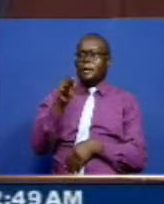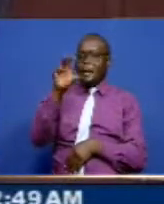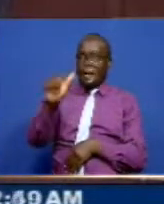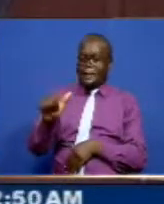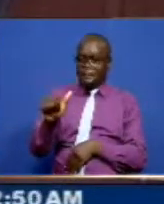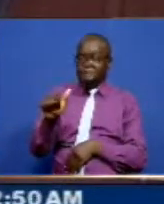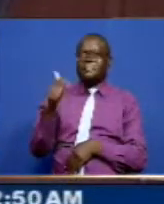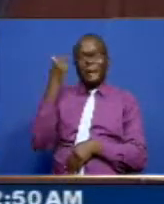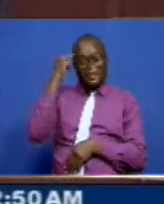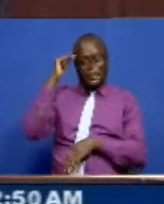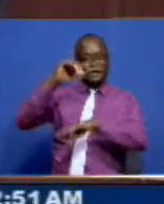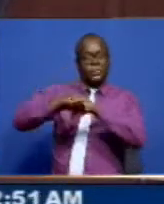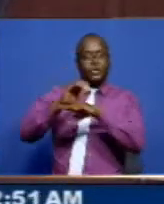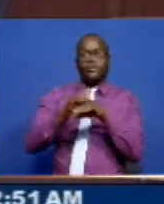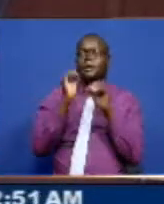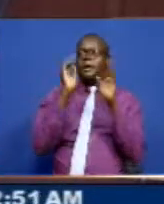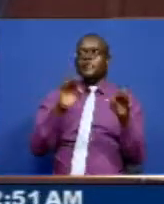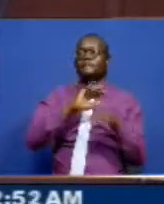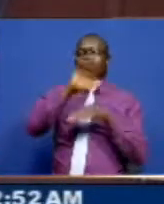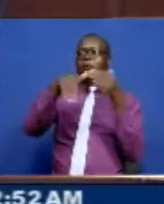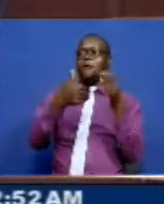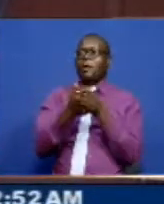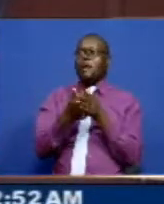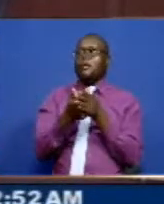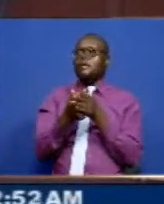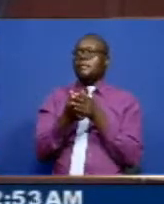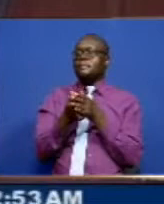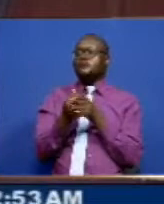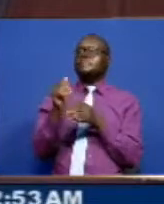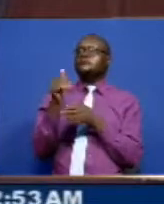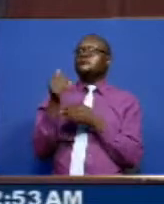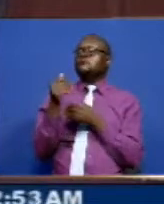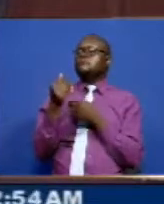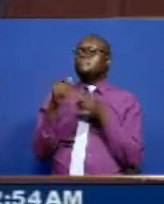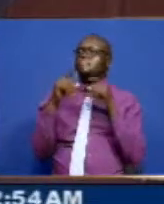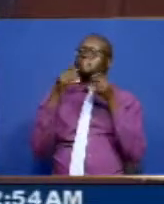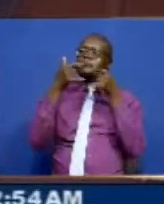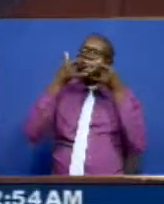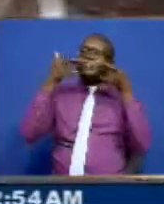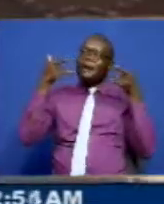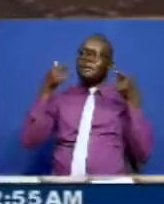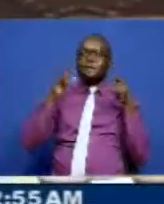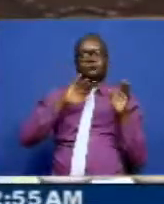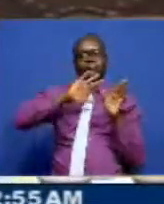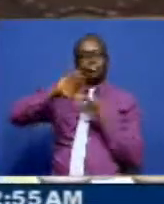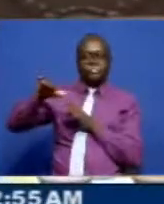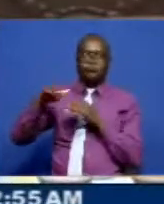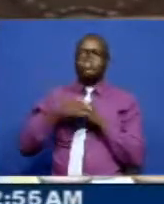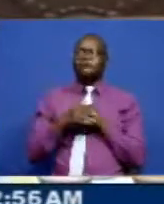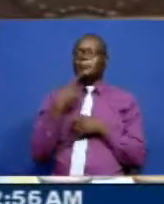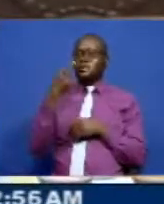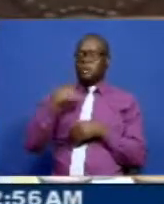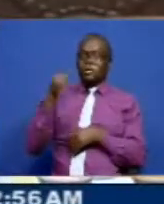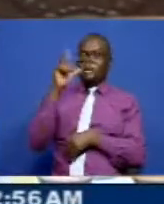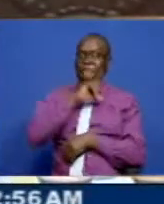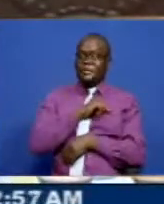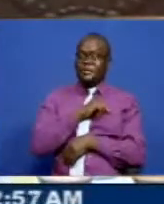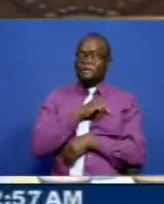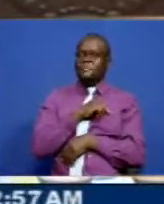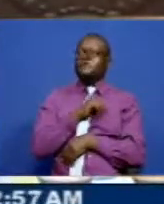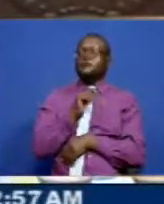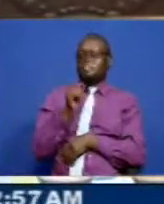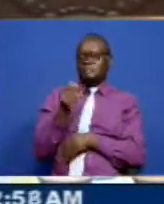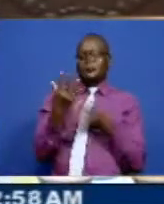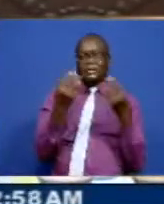be proper if all of them speak to the microphone so that it's recorded. Okay, I'm told it will